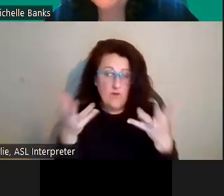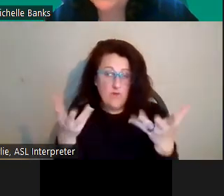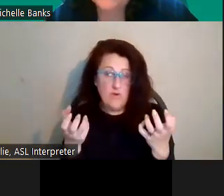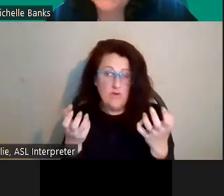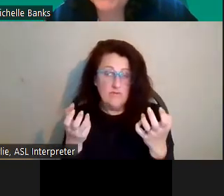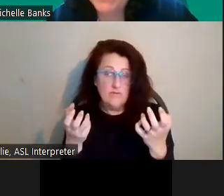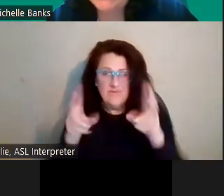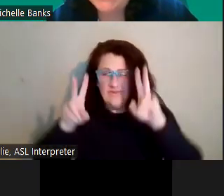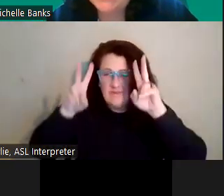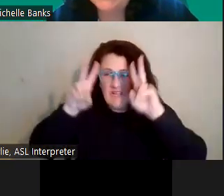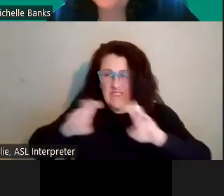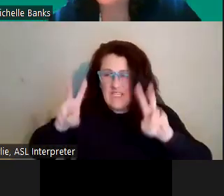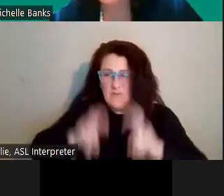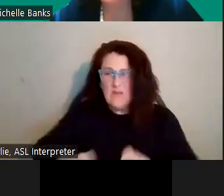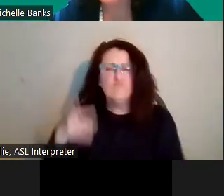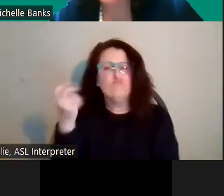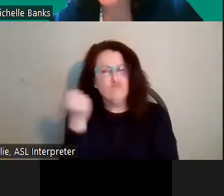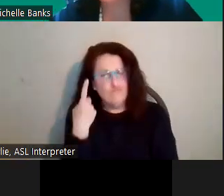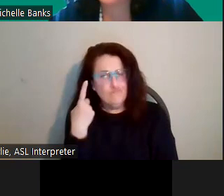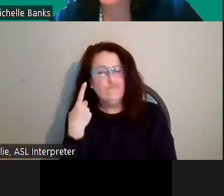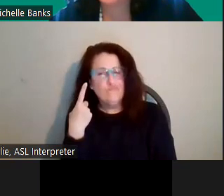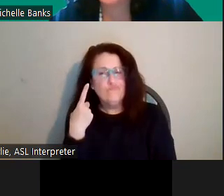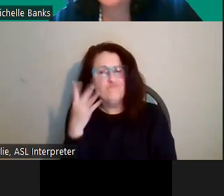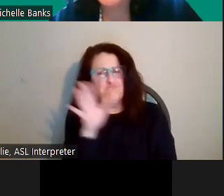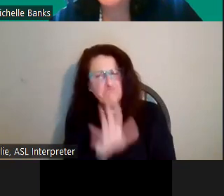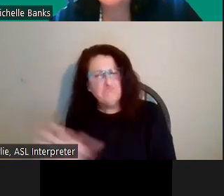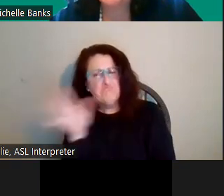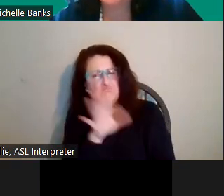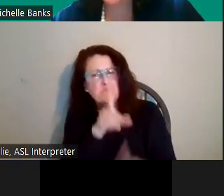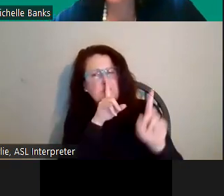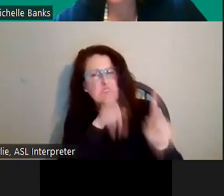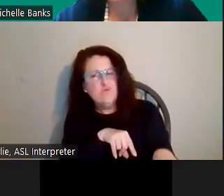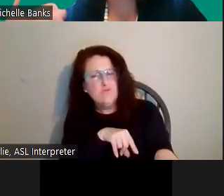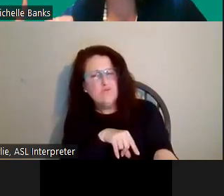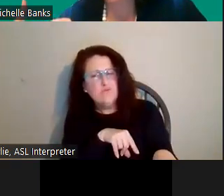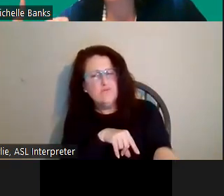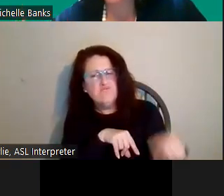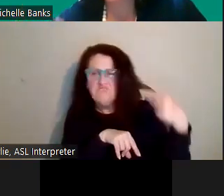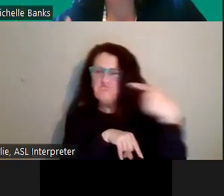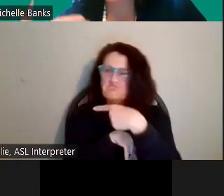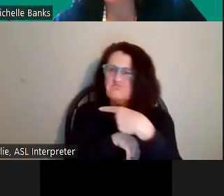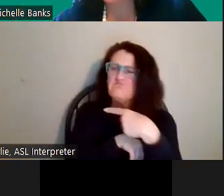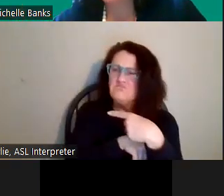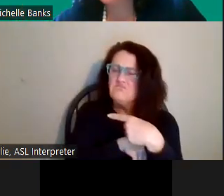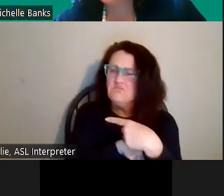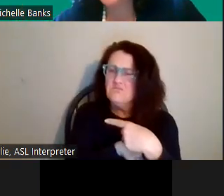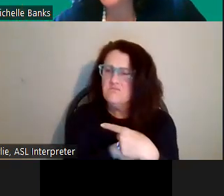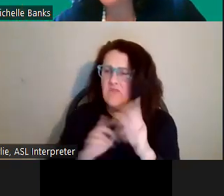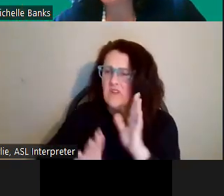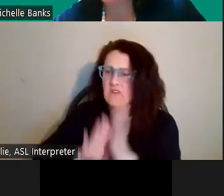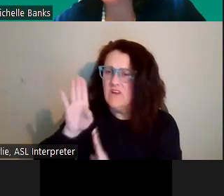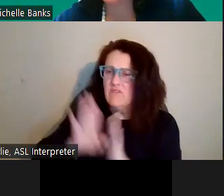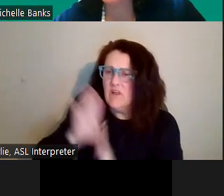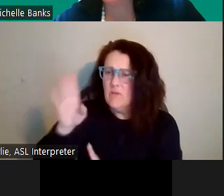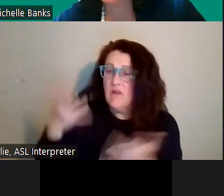The assessment sort of gives them an idea of, given the way that they're answering questions, how much development they